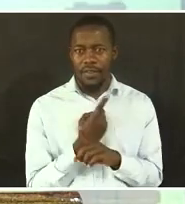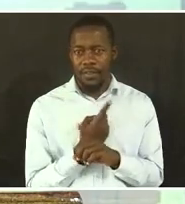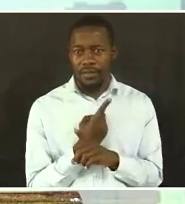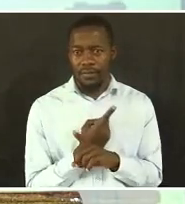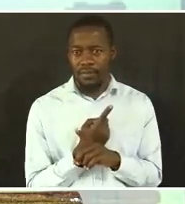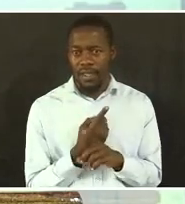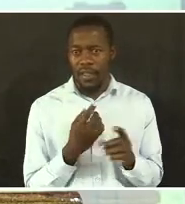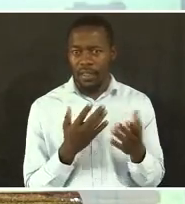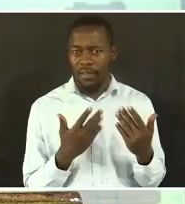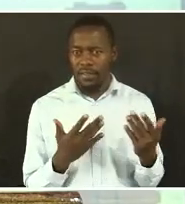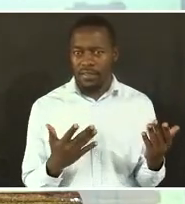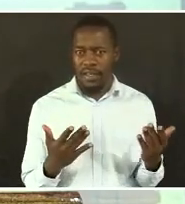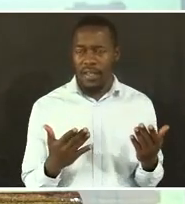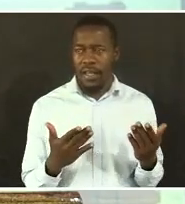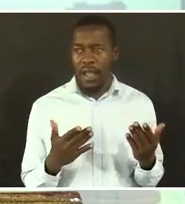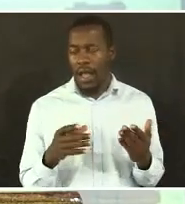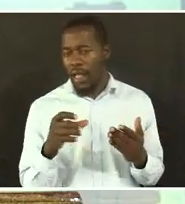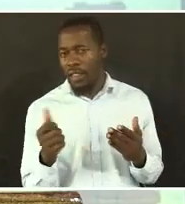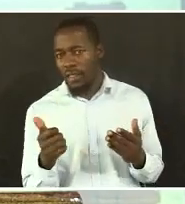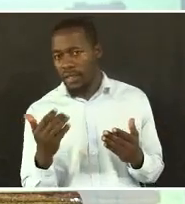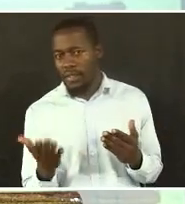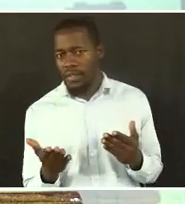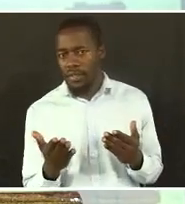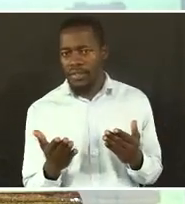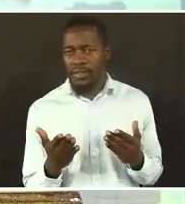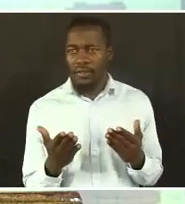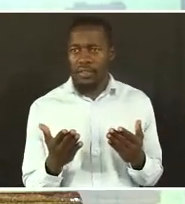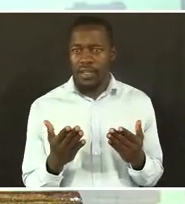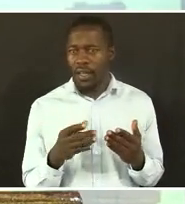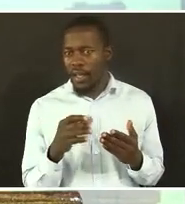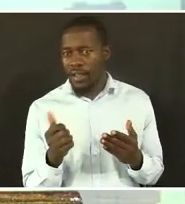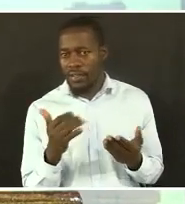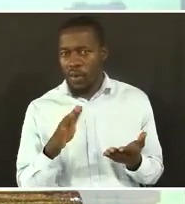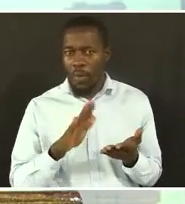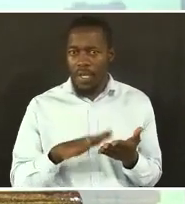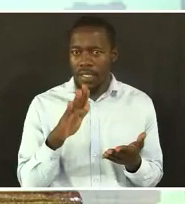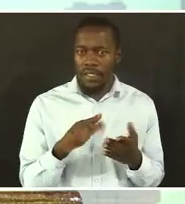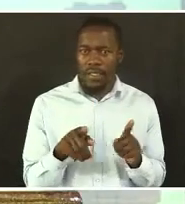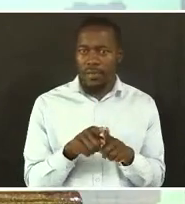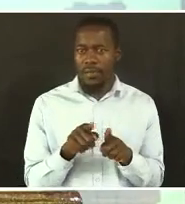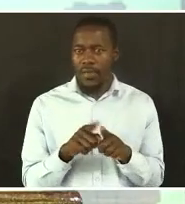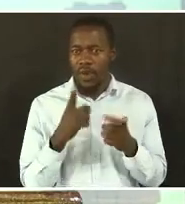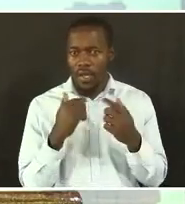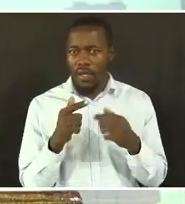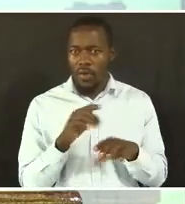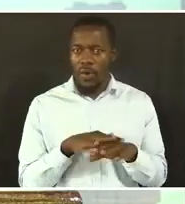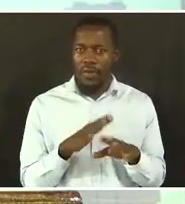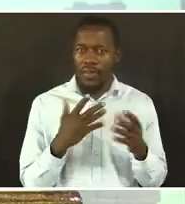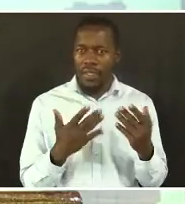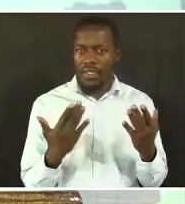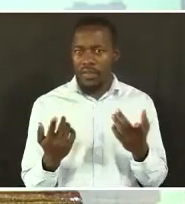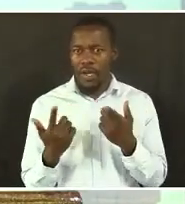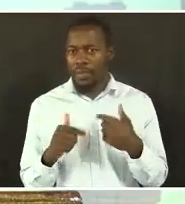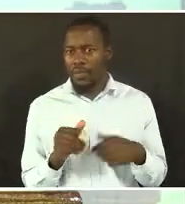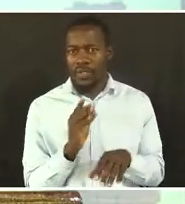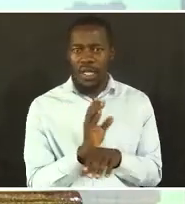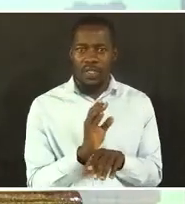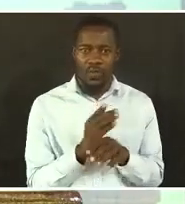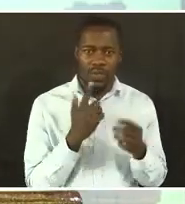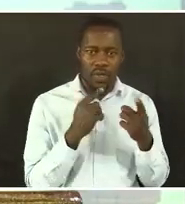is commenting and contributing wonderfully. Yeah, you come to church, ask about the Ten Commandments. They are looking at